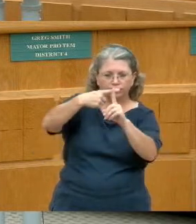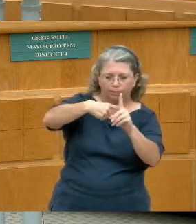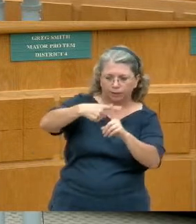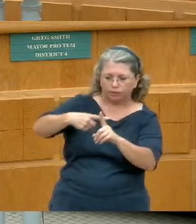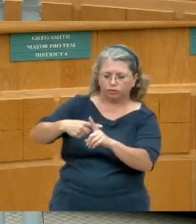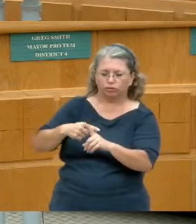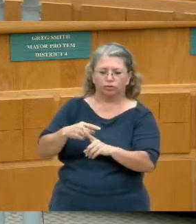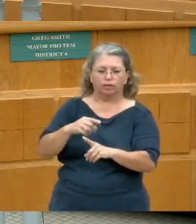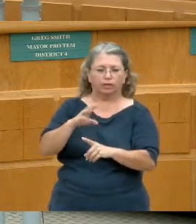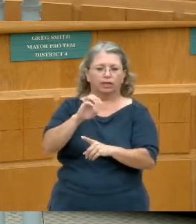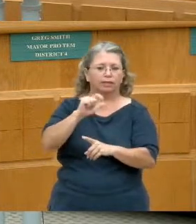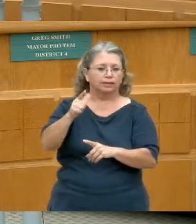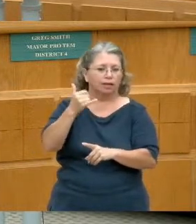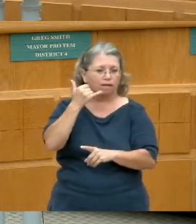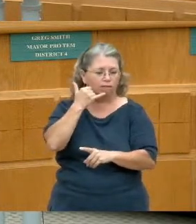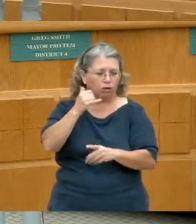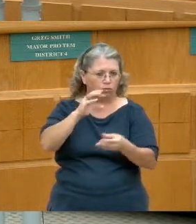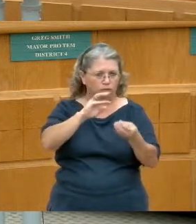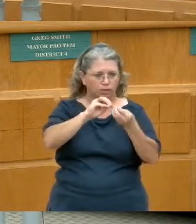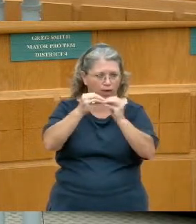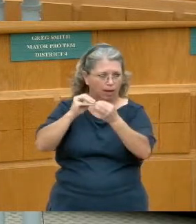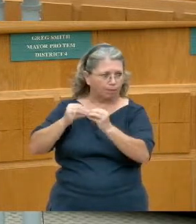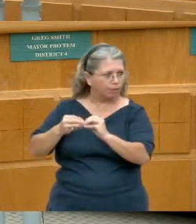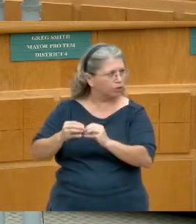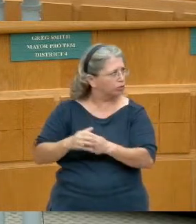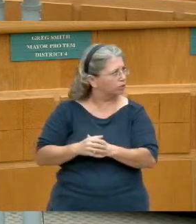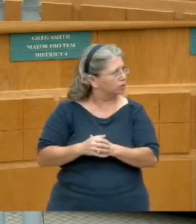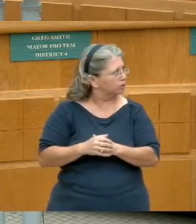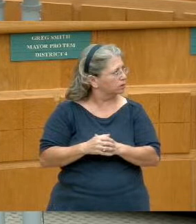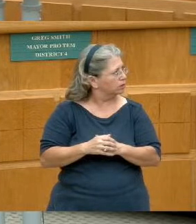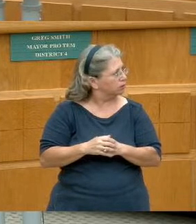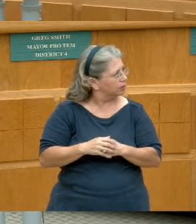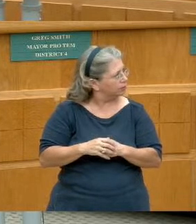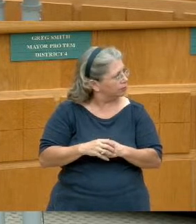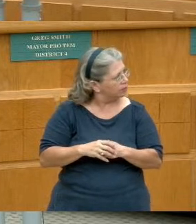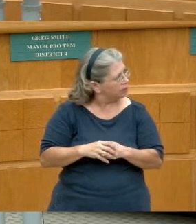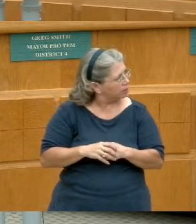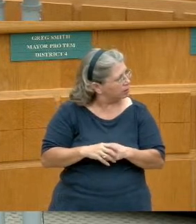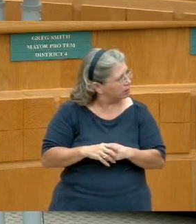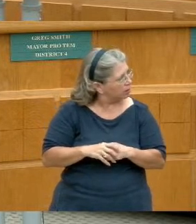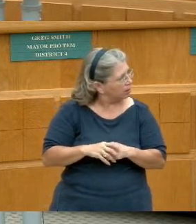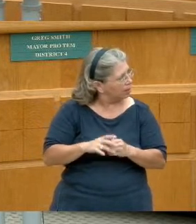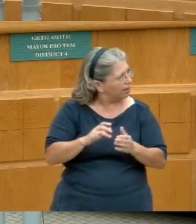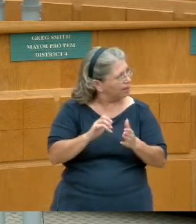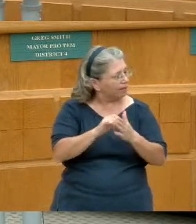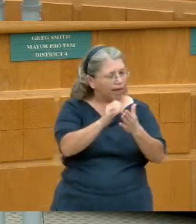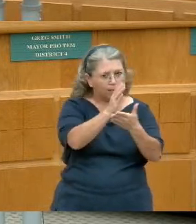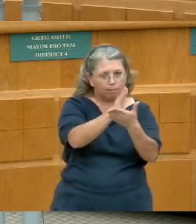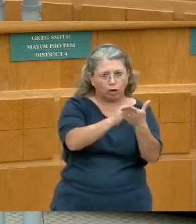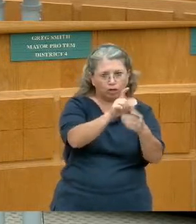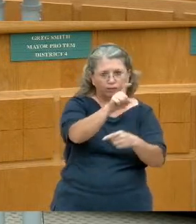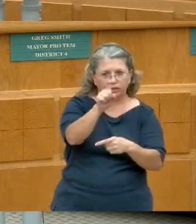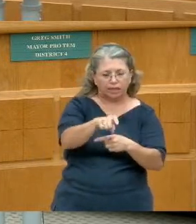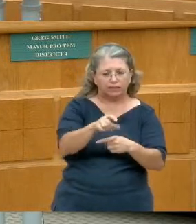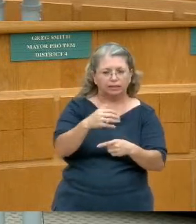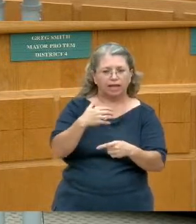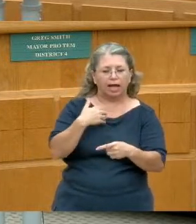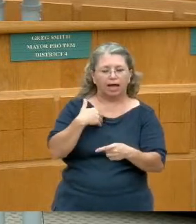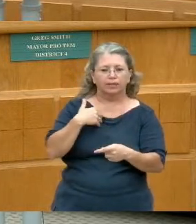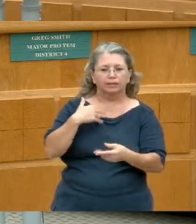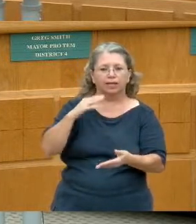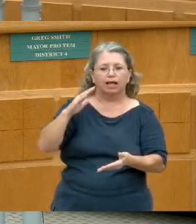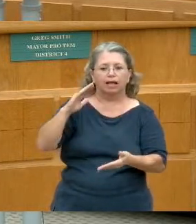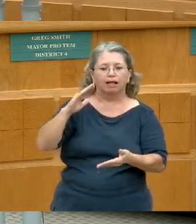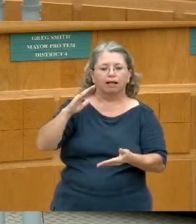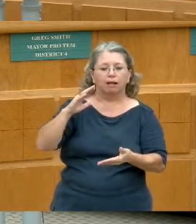cell phone data for the proportion of people leaving home, there's the least people staying home in this part of Texas, according to the cell phone data, where